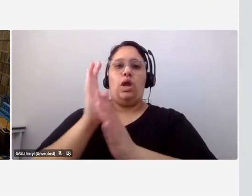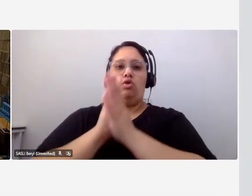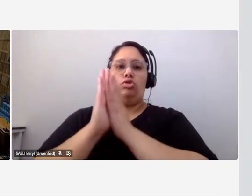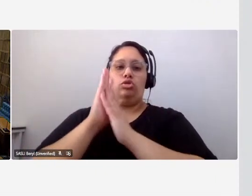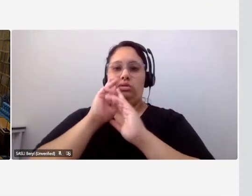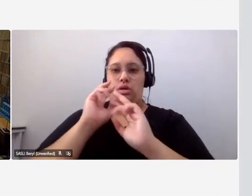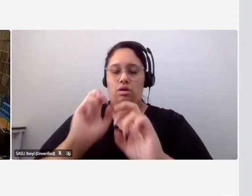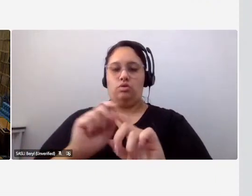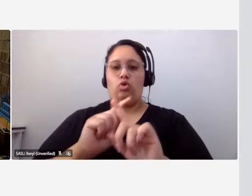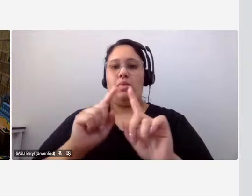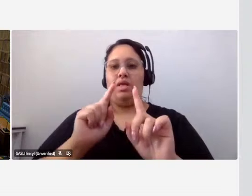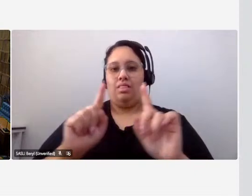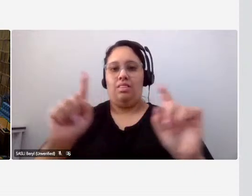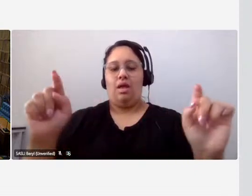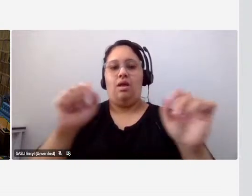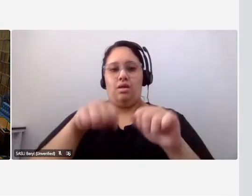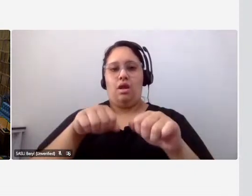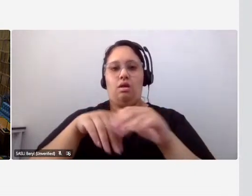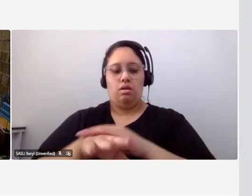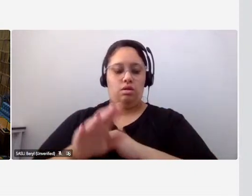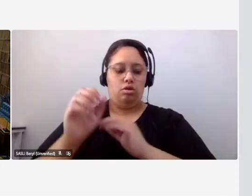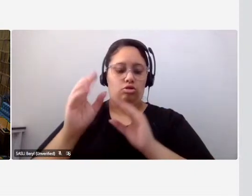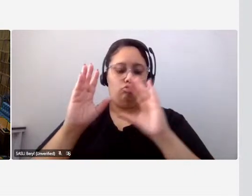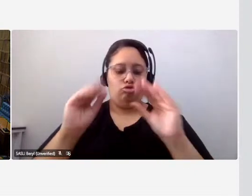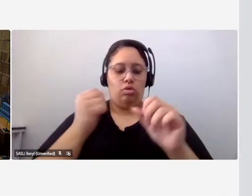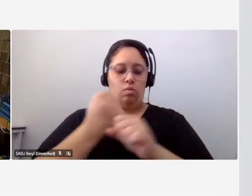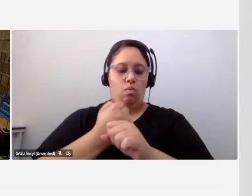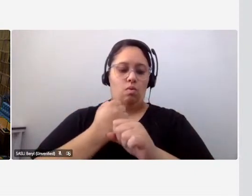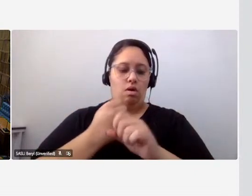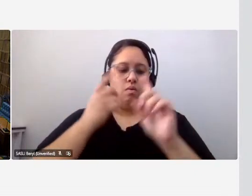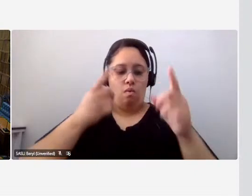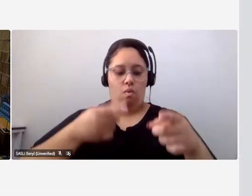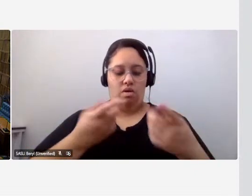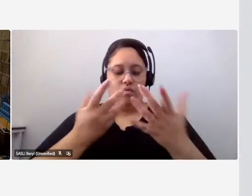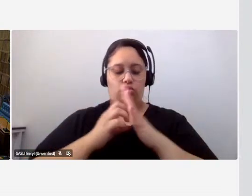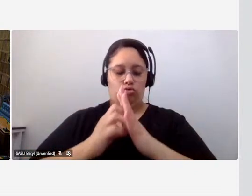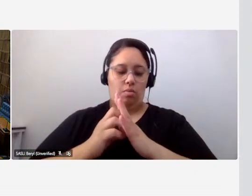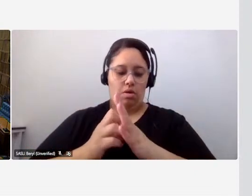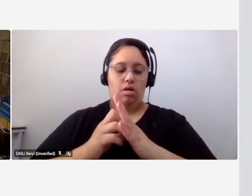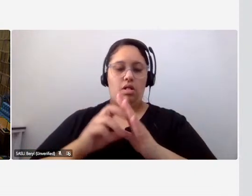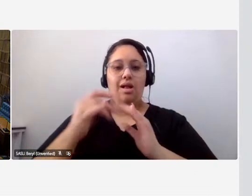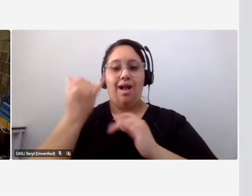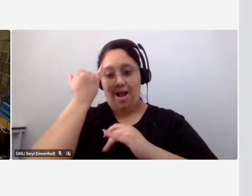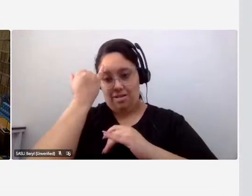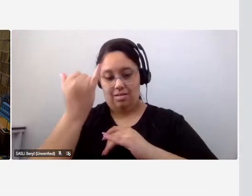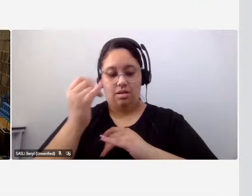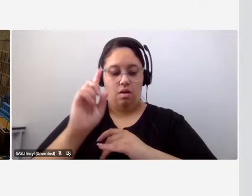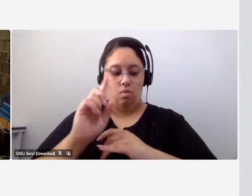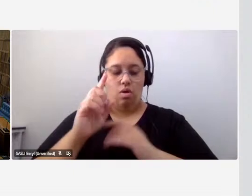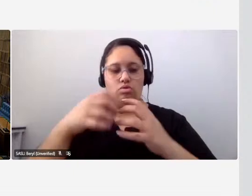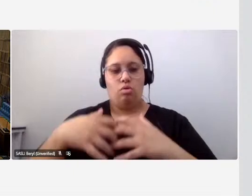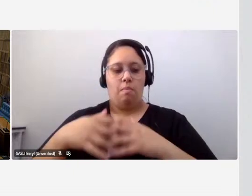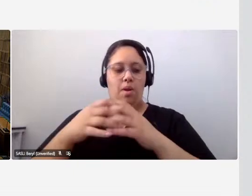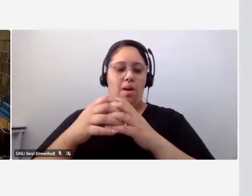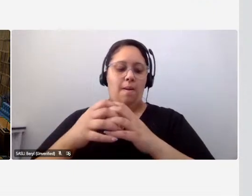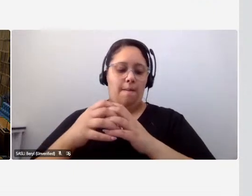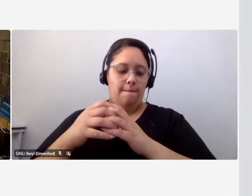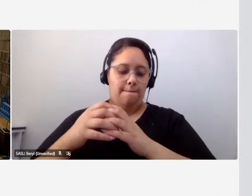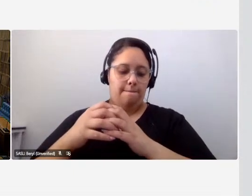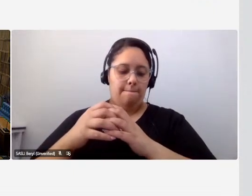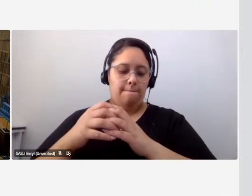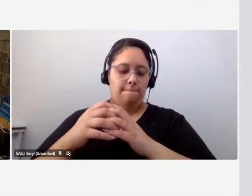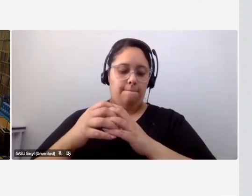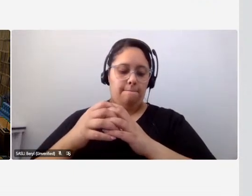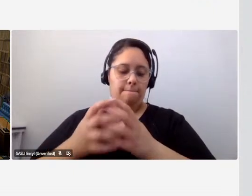they can go in, issue stop works orders, for example. The idea is to create a